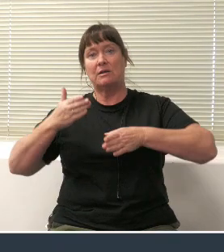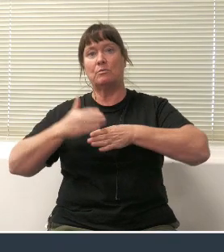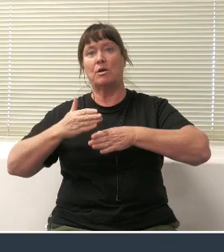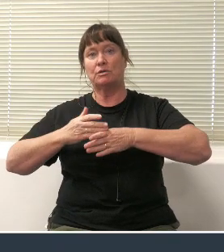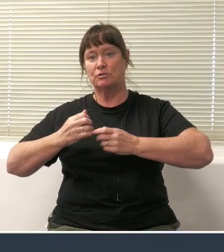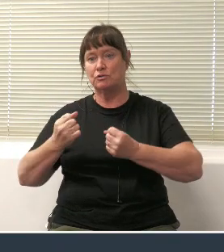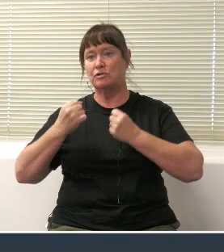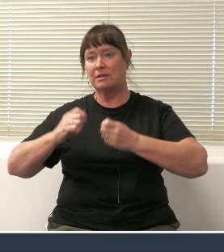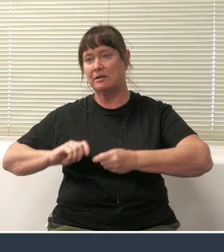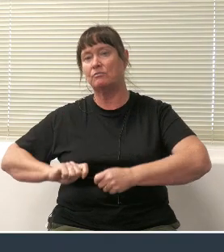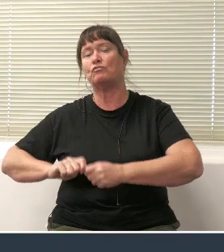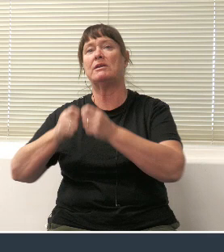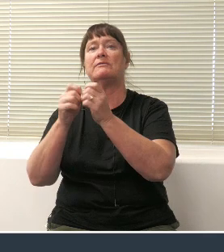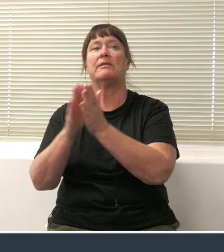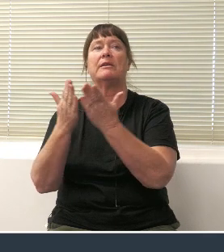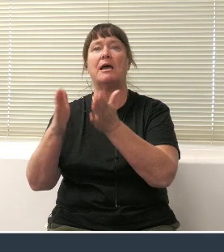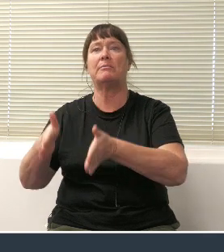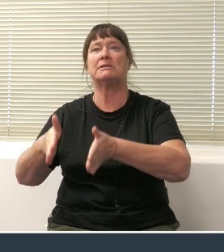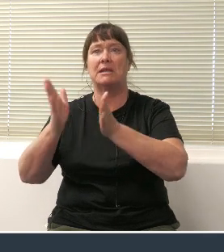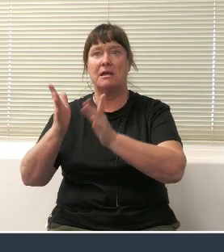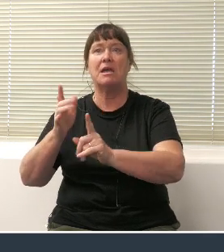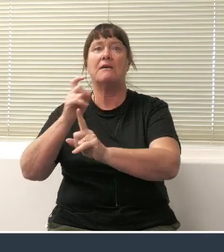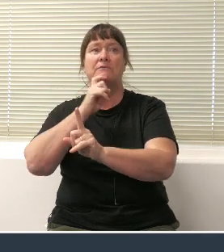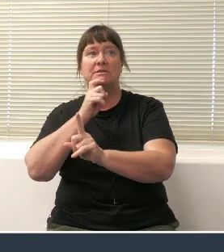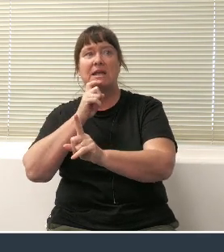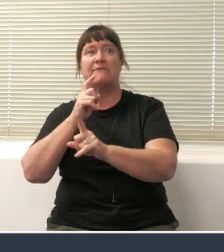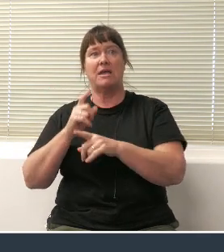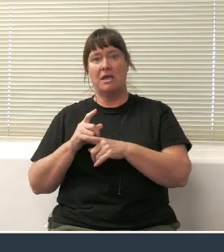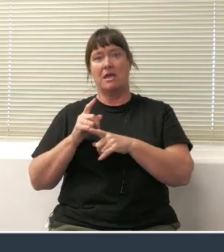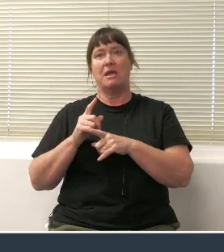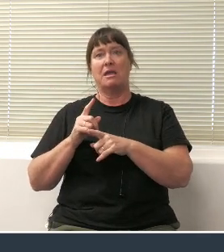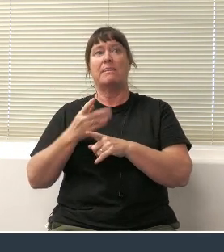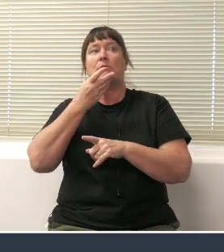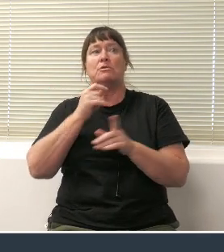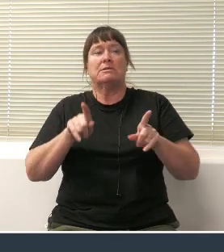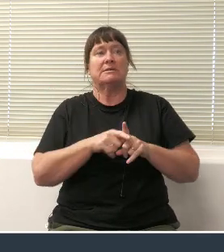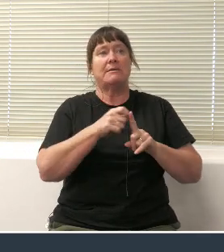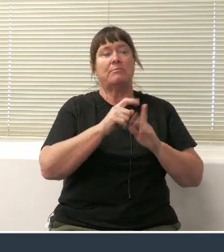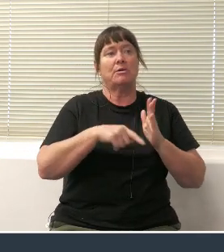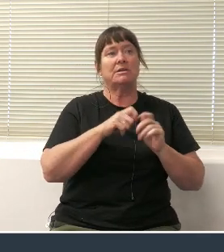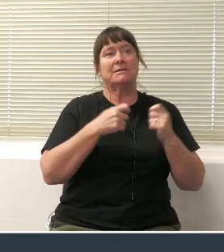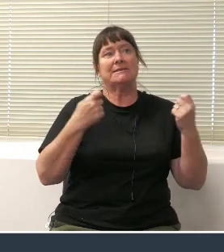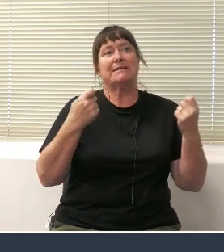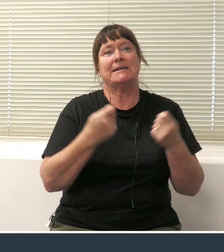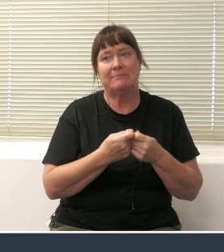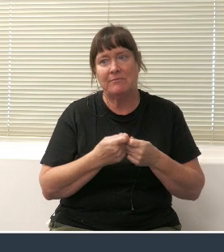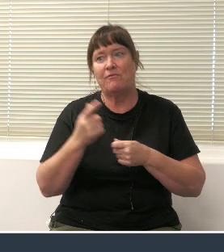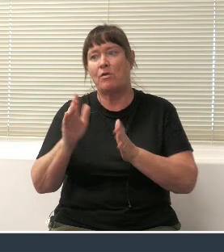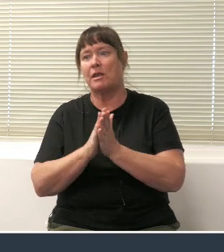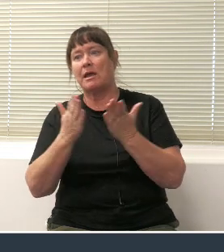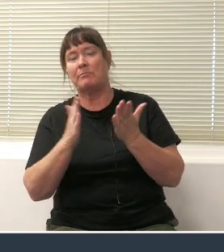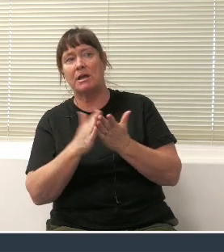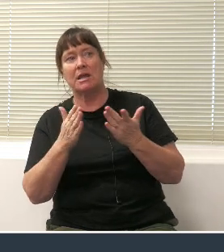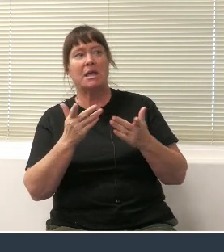strengthen and redevelop the library tower for its staff, noting that officers intend to use the same project team that is working on Te Aka to gain